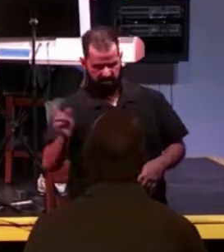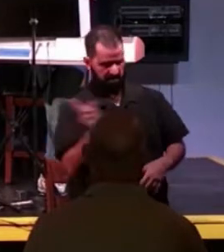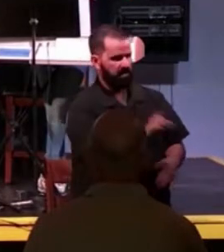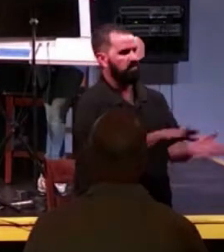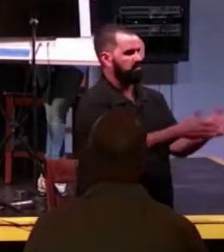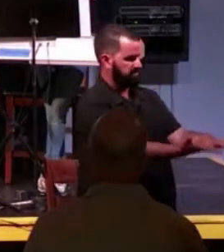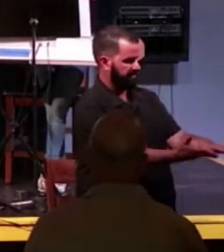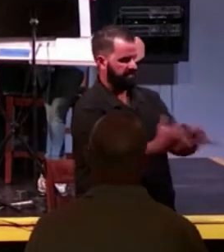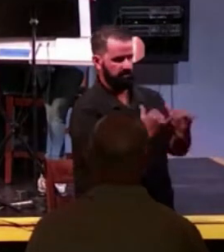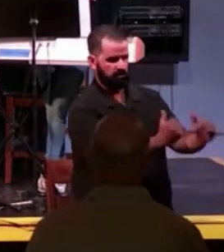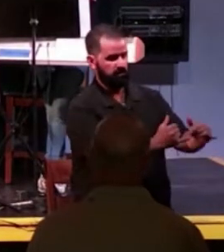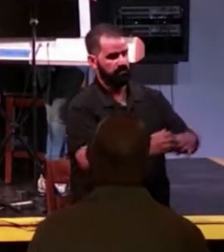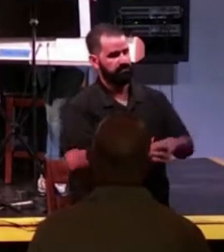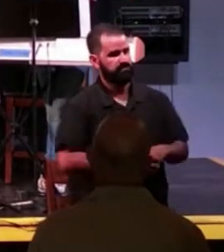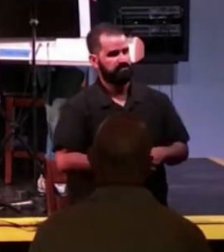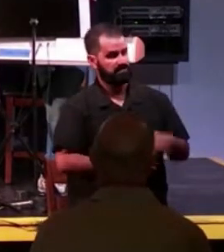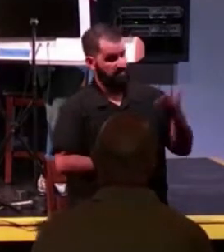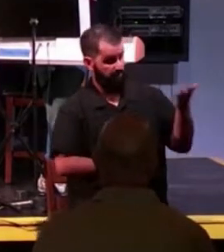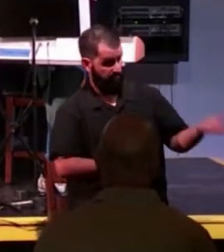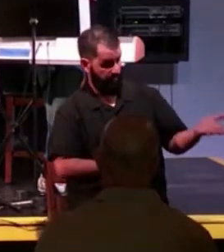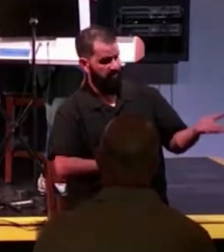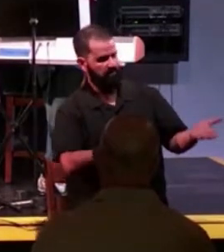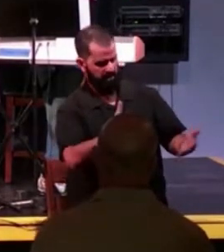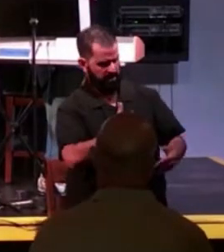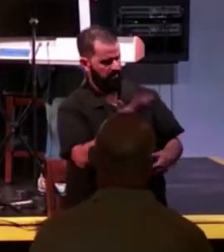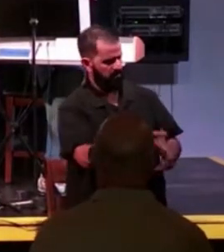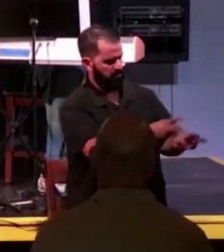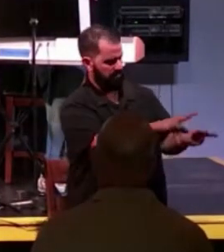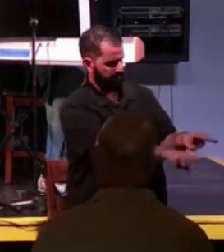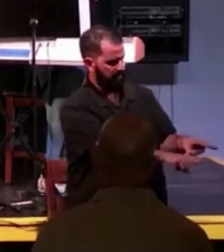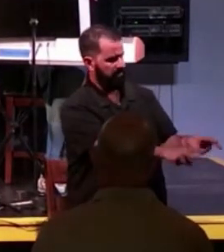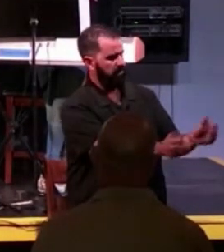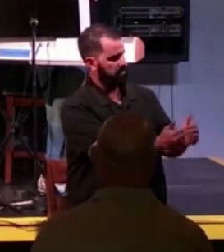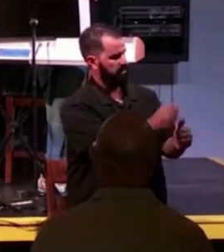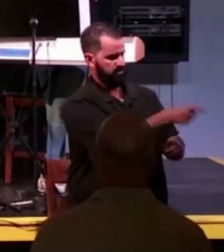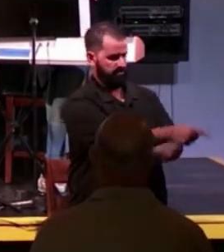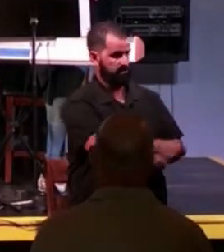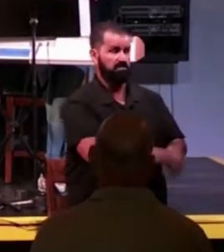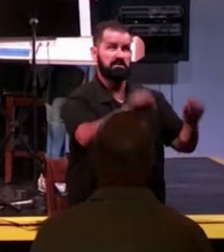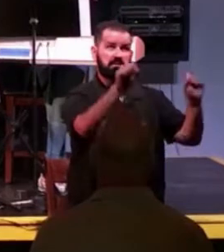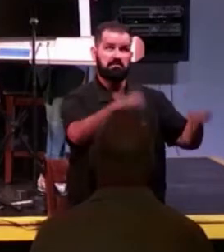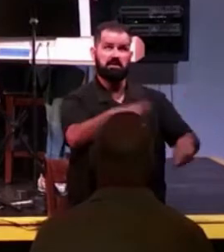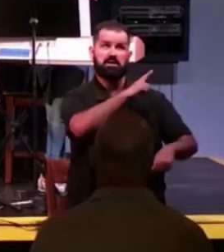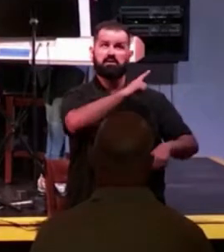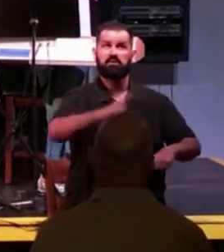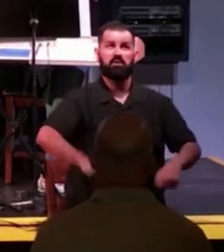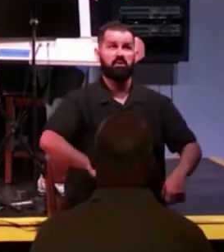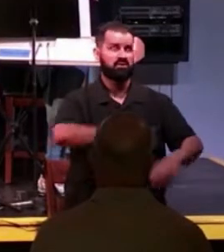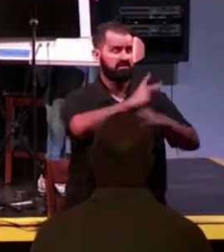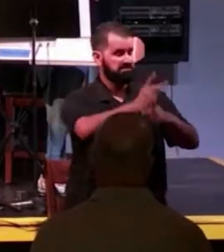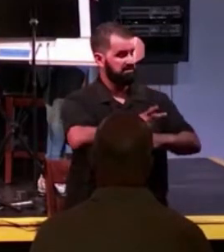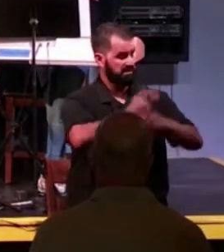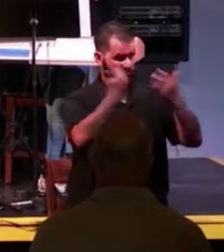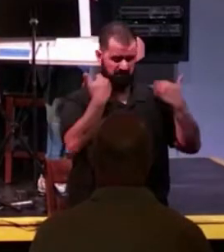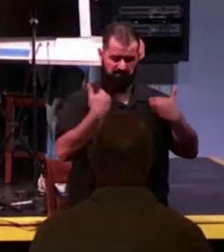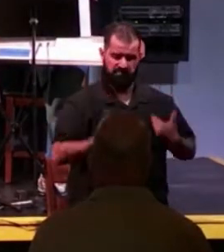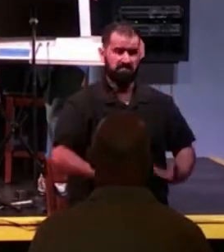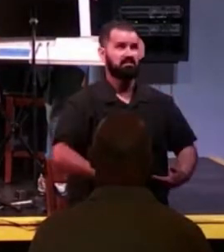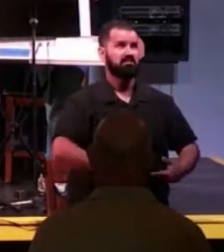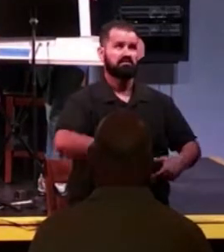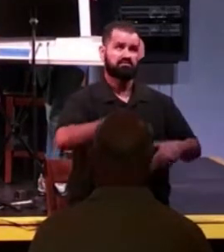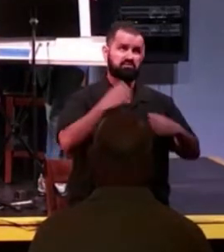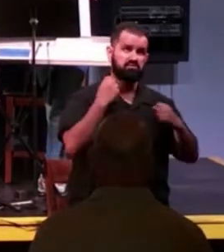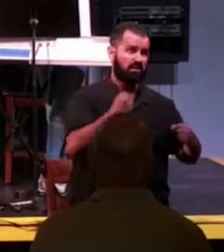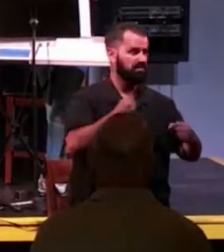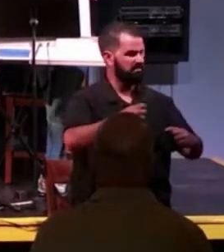die. And there I will be buried. May the Lord deal with me ever so